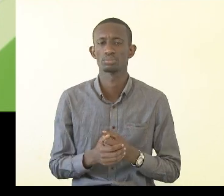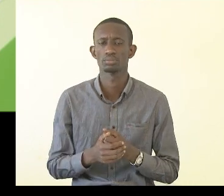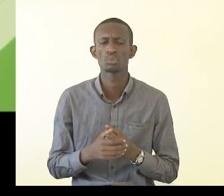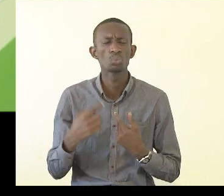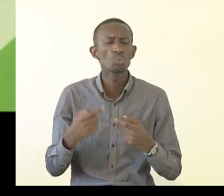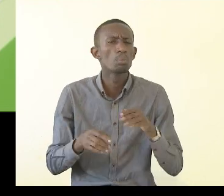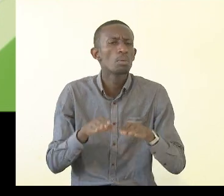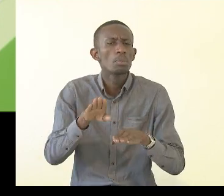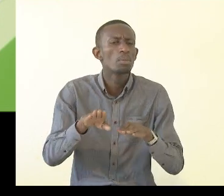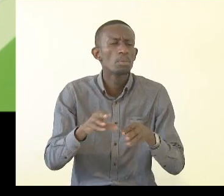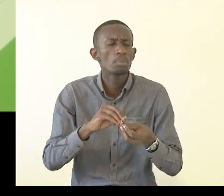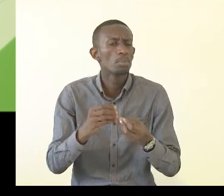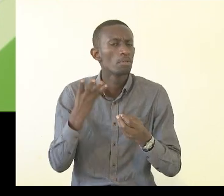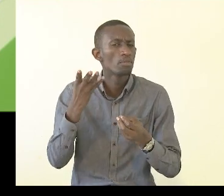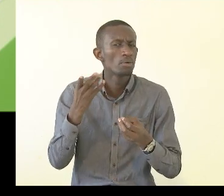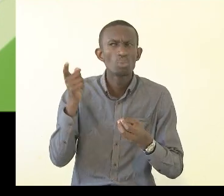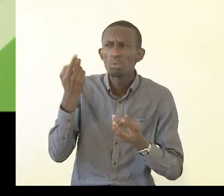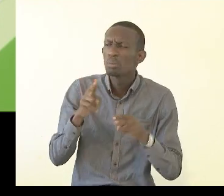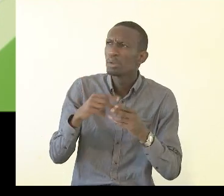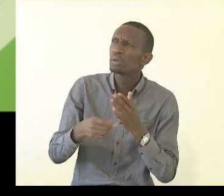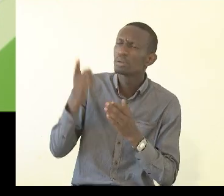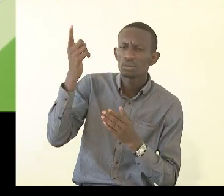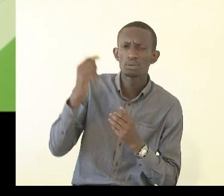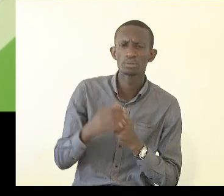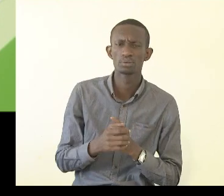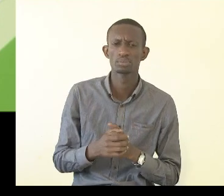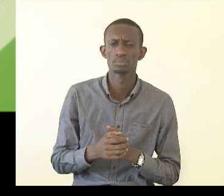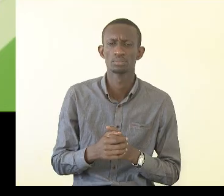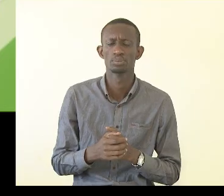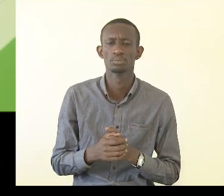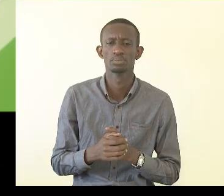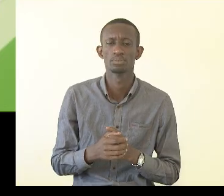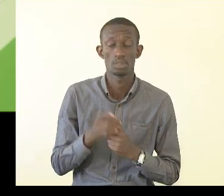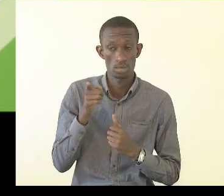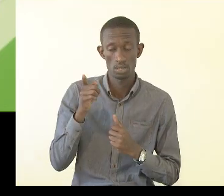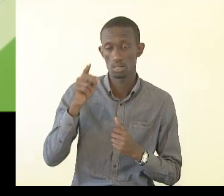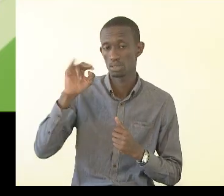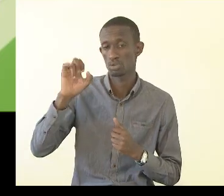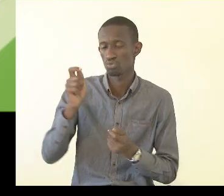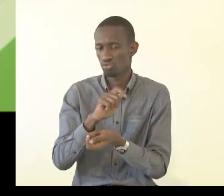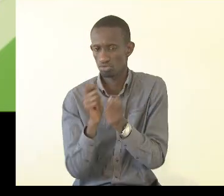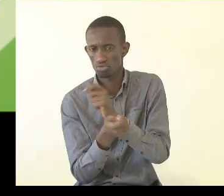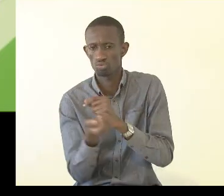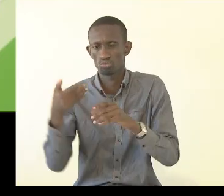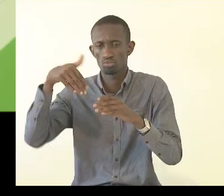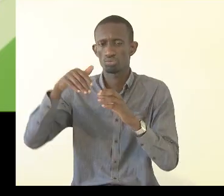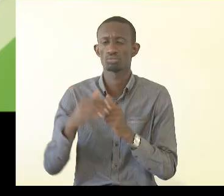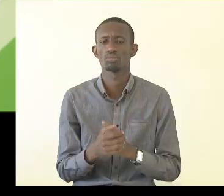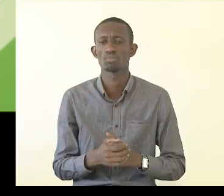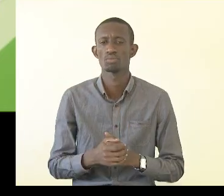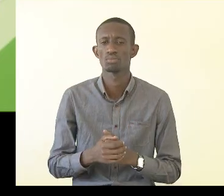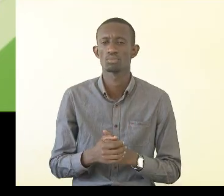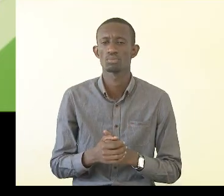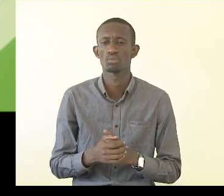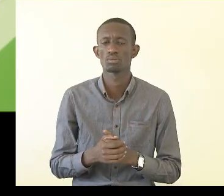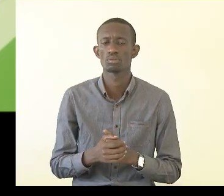4. What is happening here? Nitro changing to amine. Probably we have not looked at, because we have not looked at